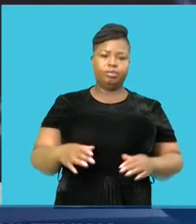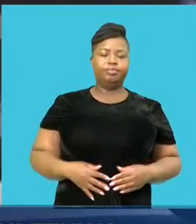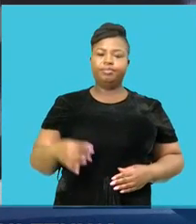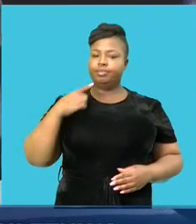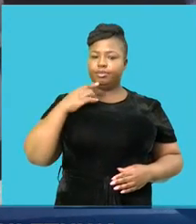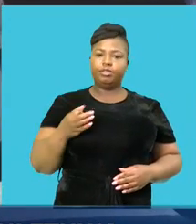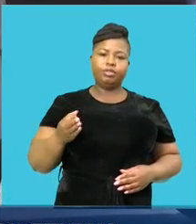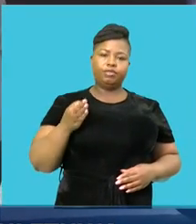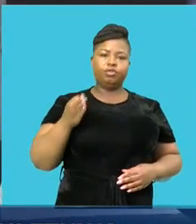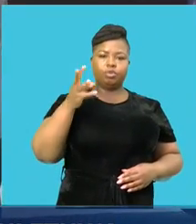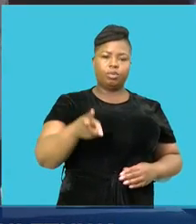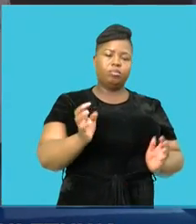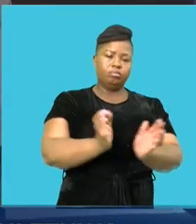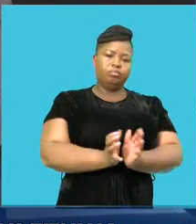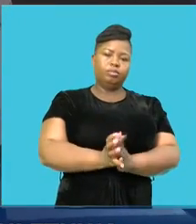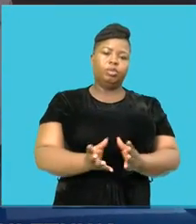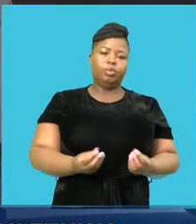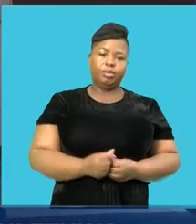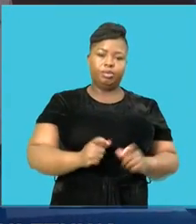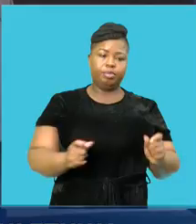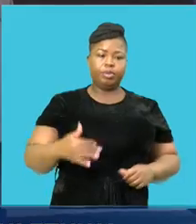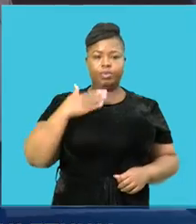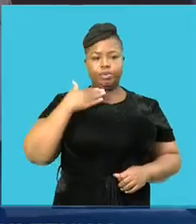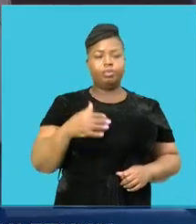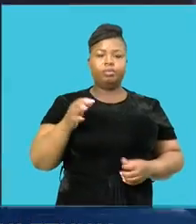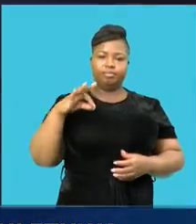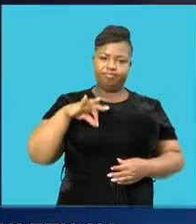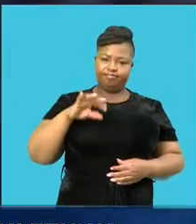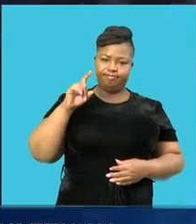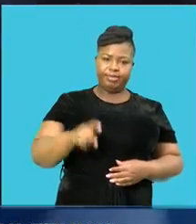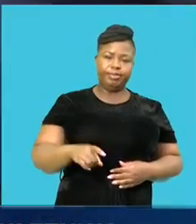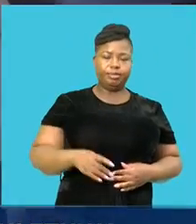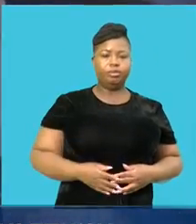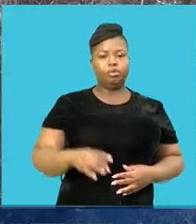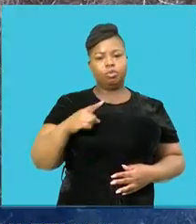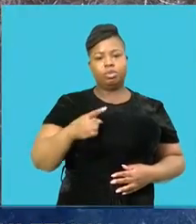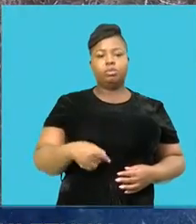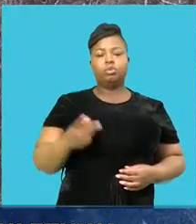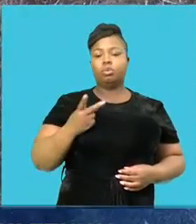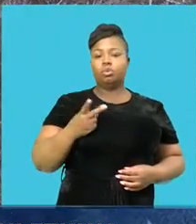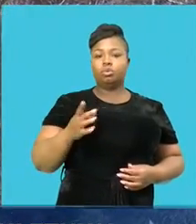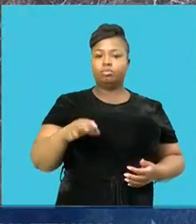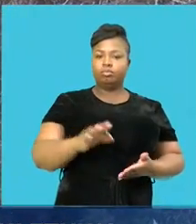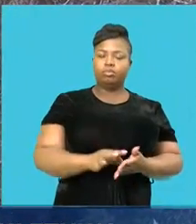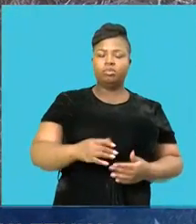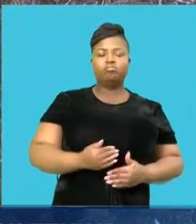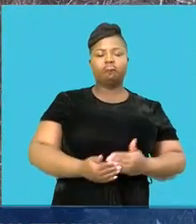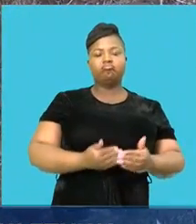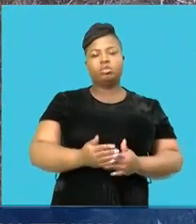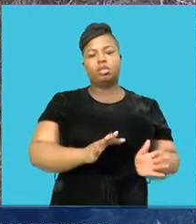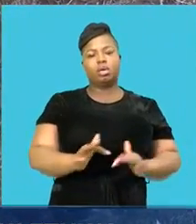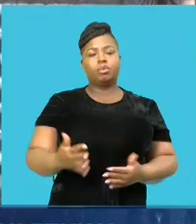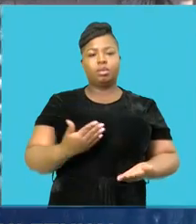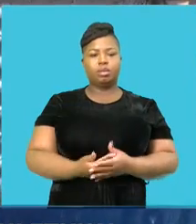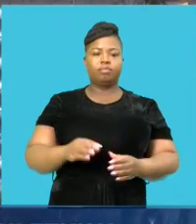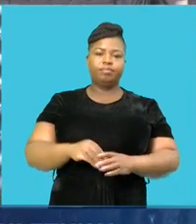liza kubamba iintlanganiso nabathathi nxaxheba abafanelekileyo ukushukuxa banzi ngazo zonke iindlela